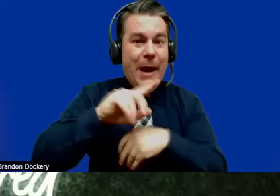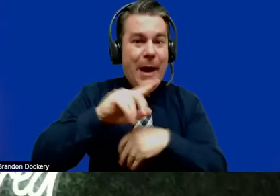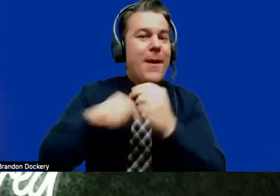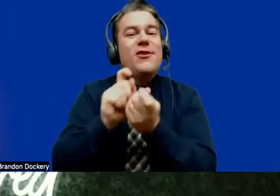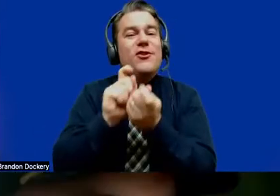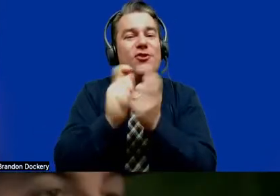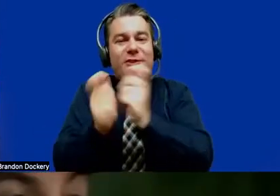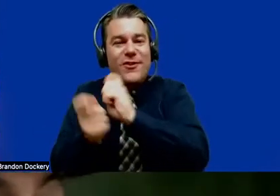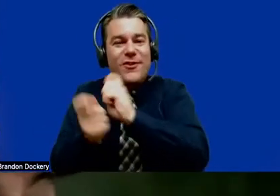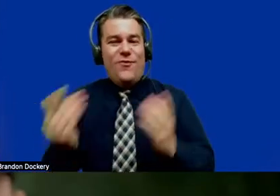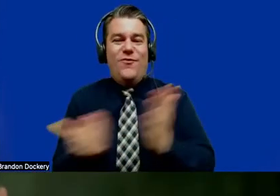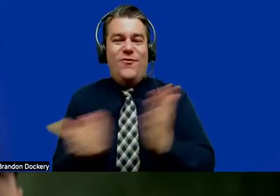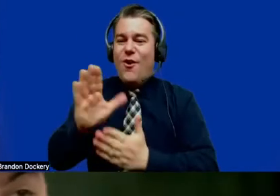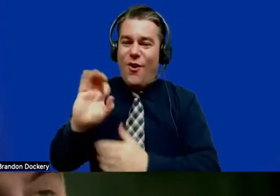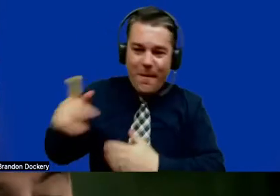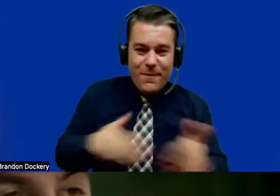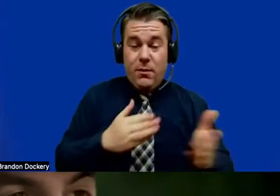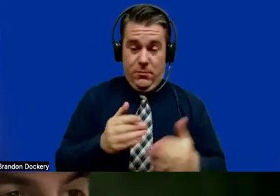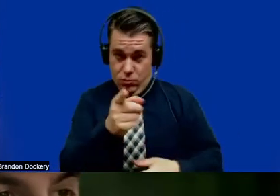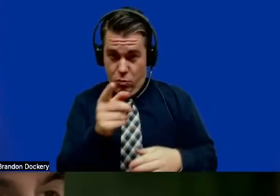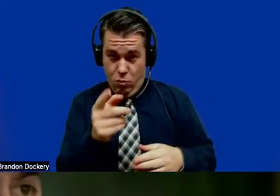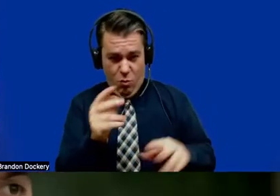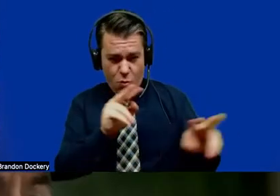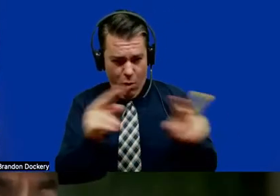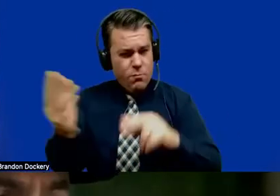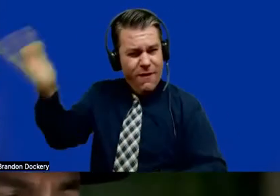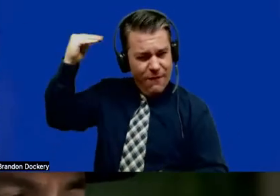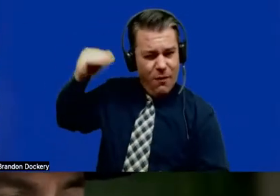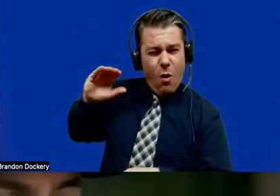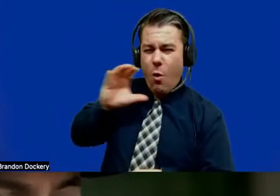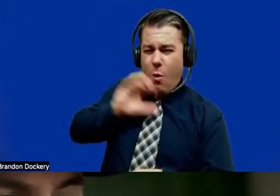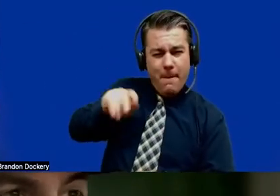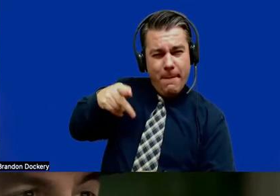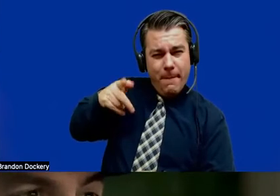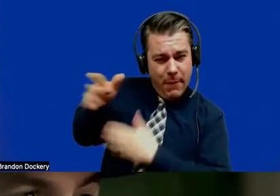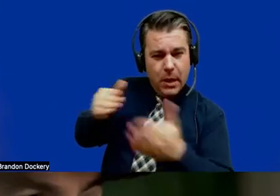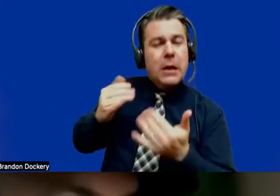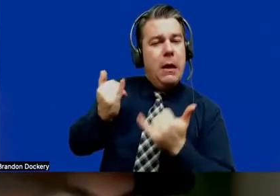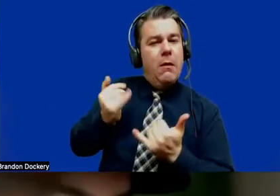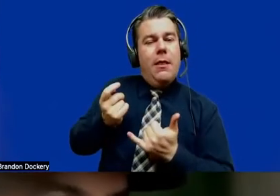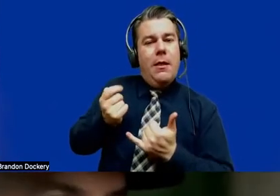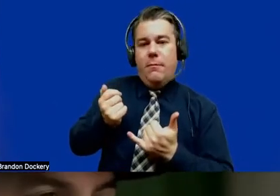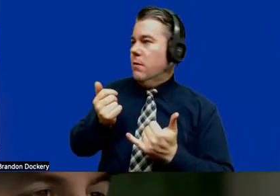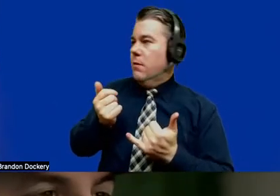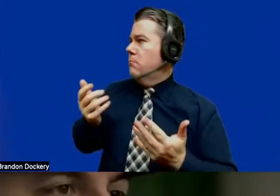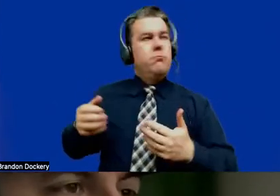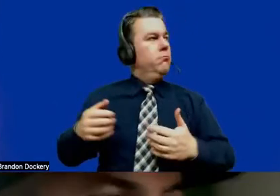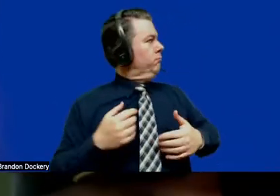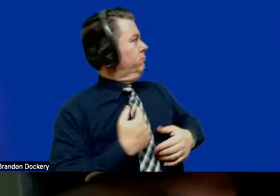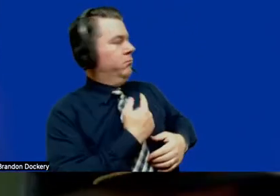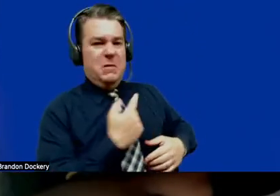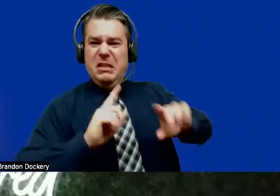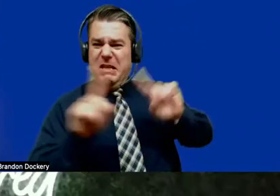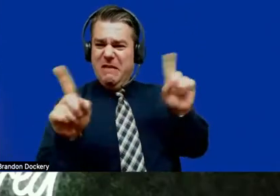new compensation plan. Now, if you watch the last plan, you're going to see that we're in a little bit of a different studio area. And so that's because